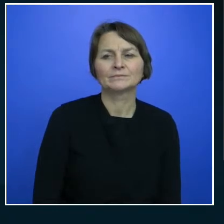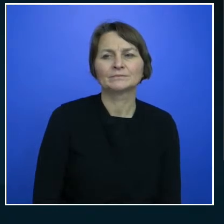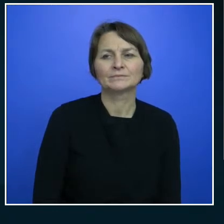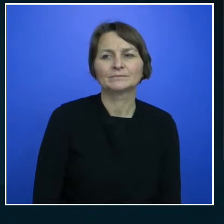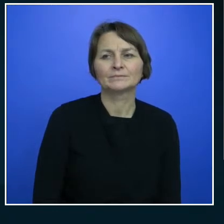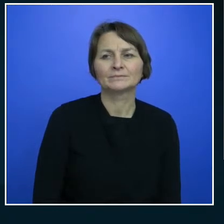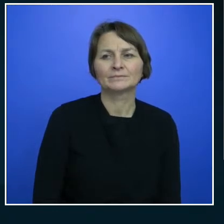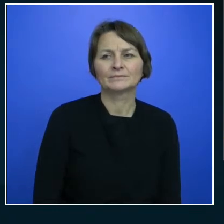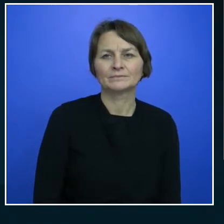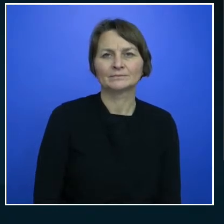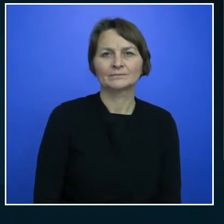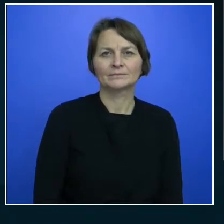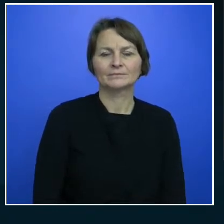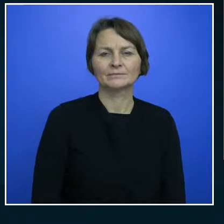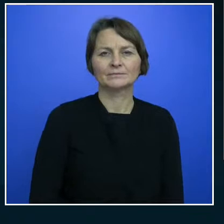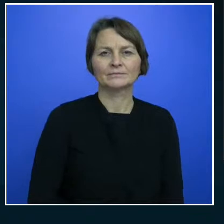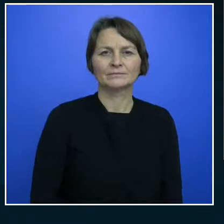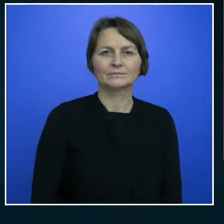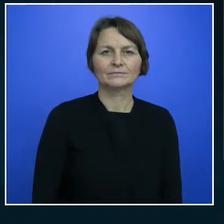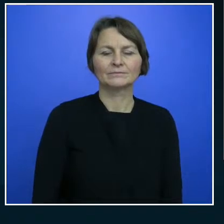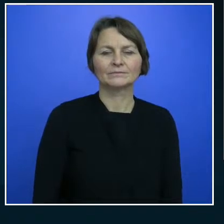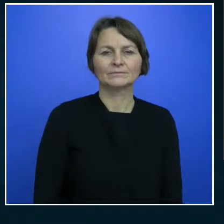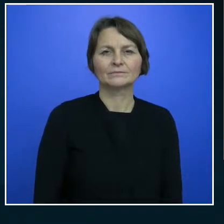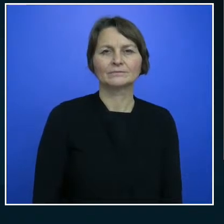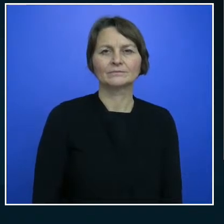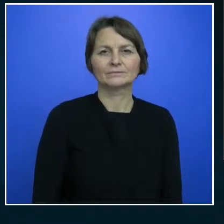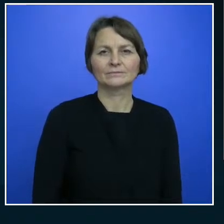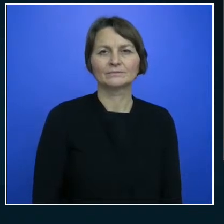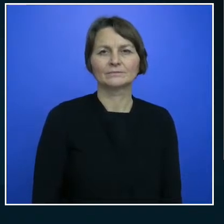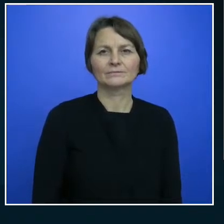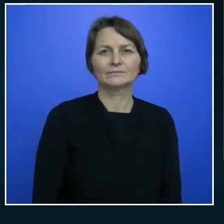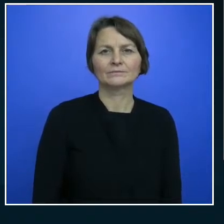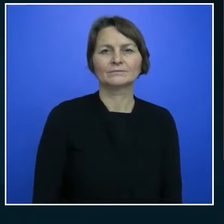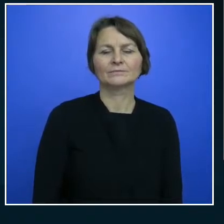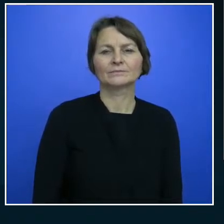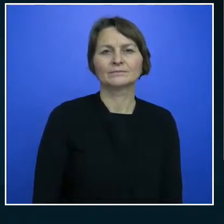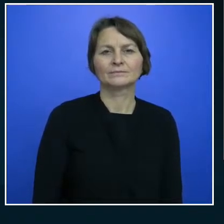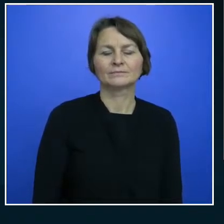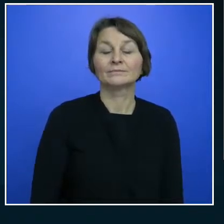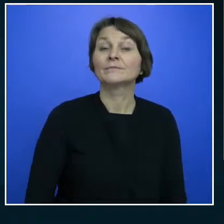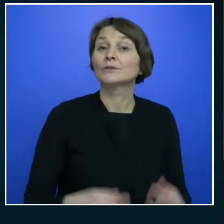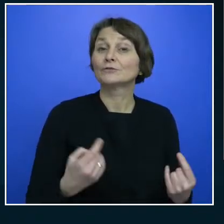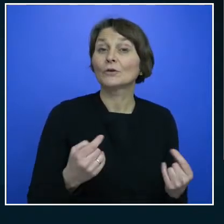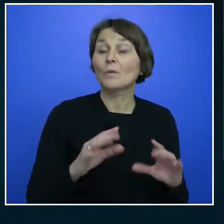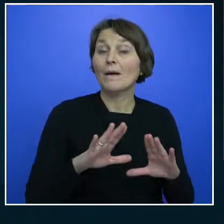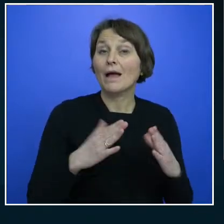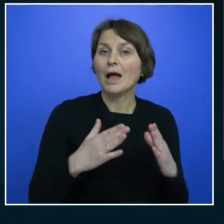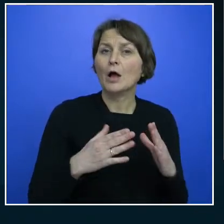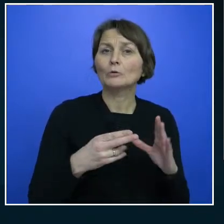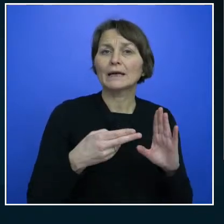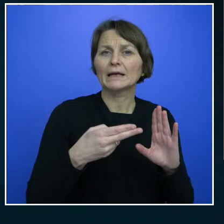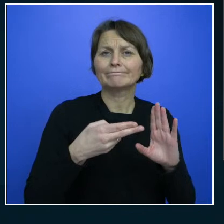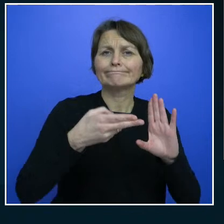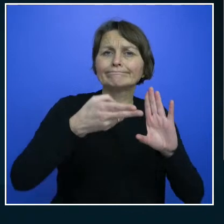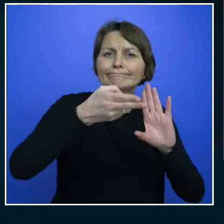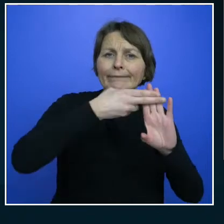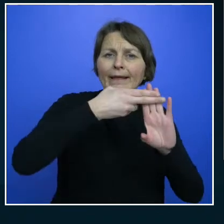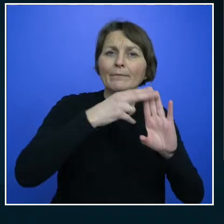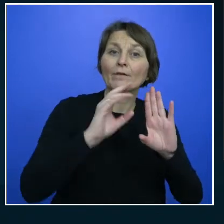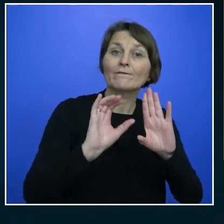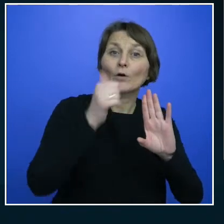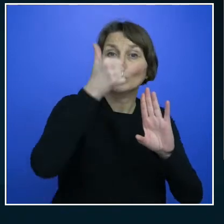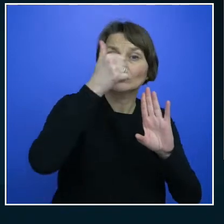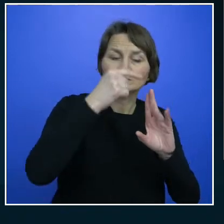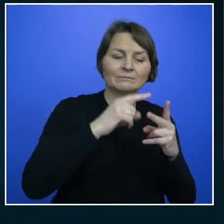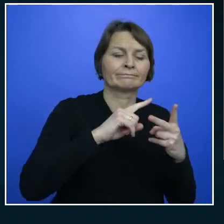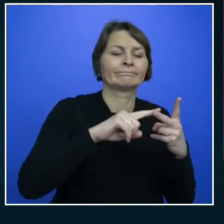So you title that. You can put in a subtitle, you can tags that